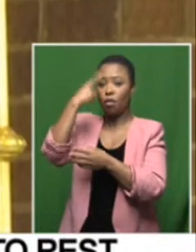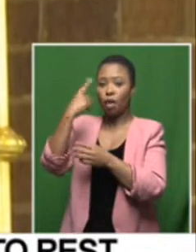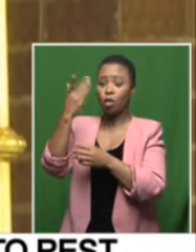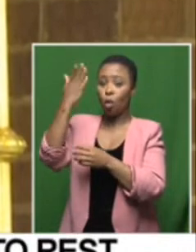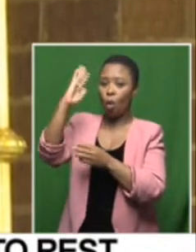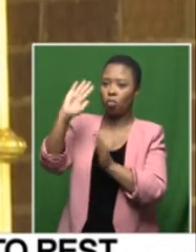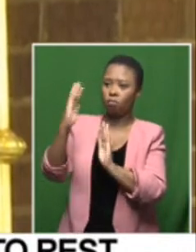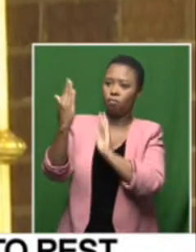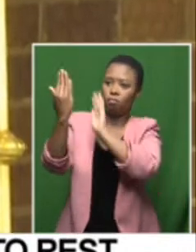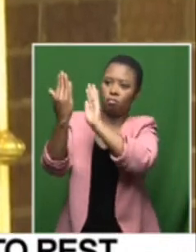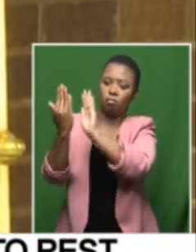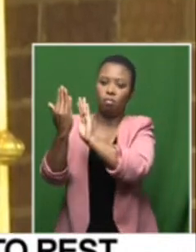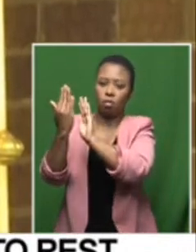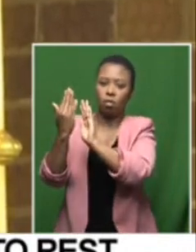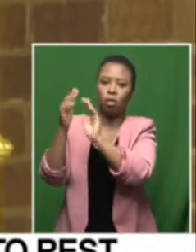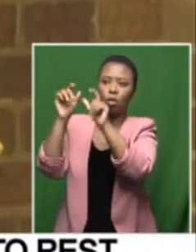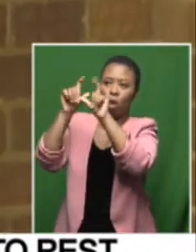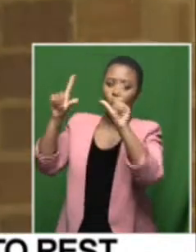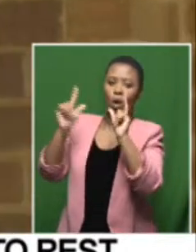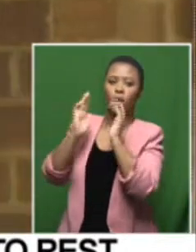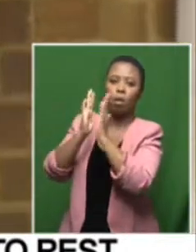pray to the Lord.